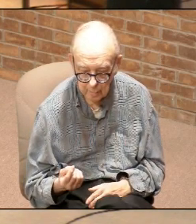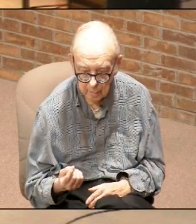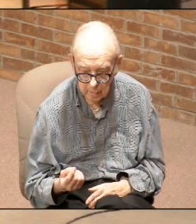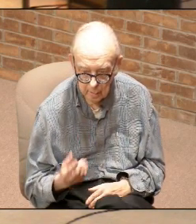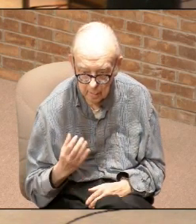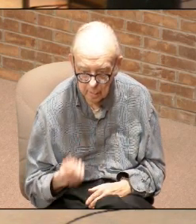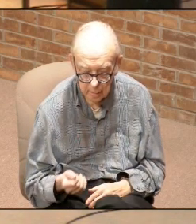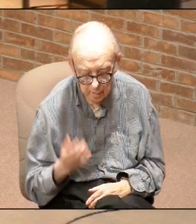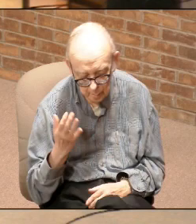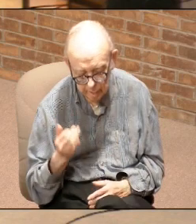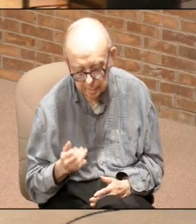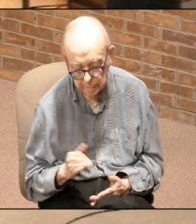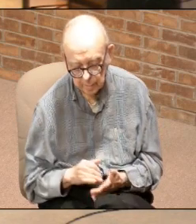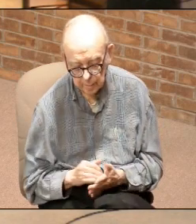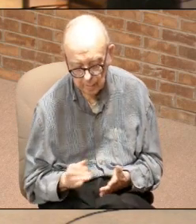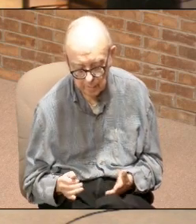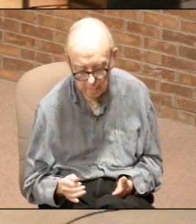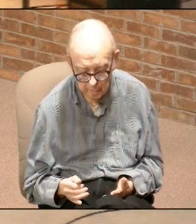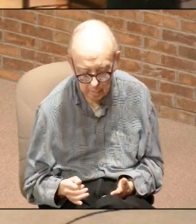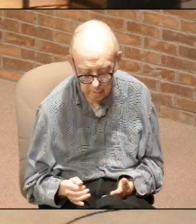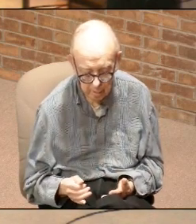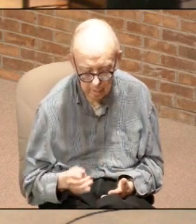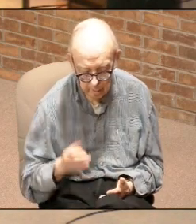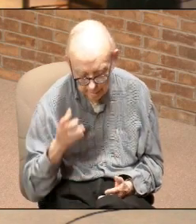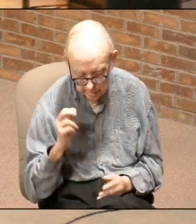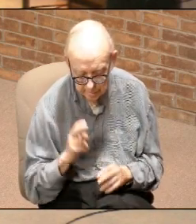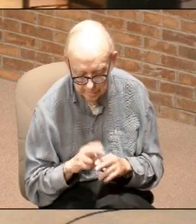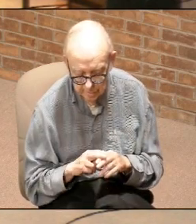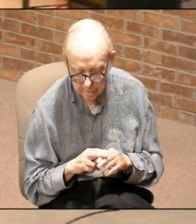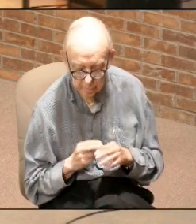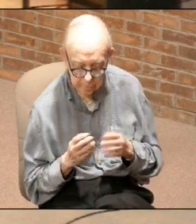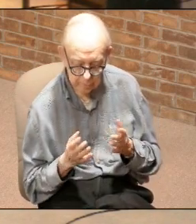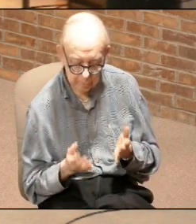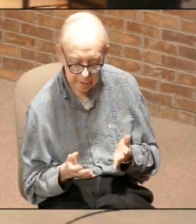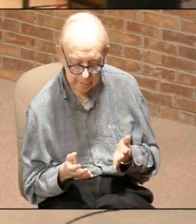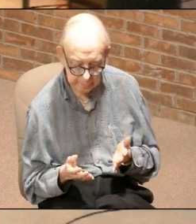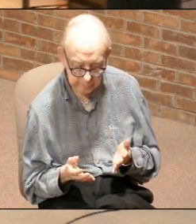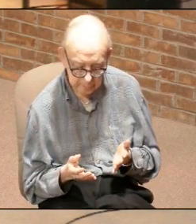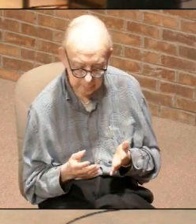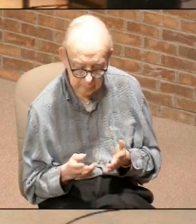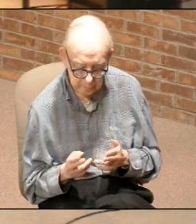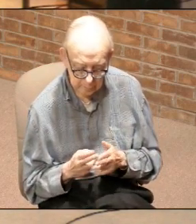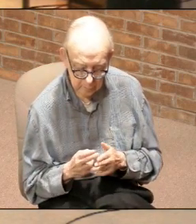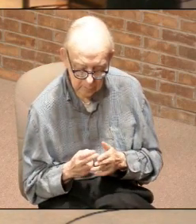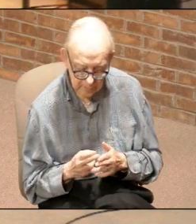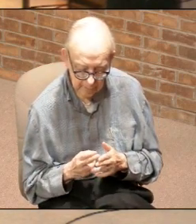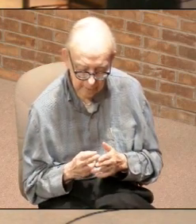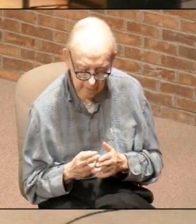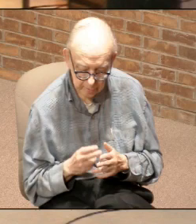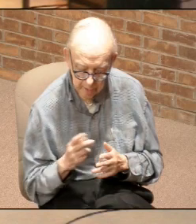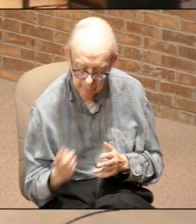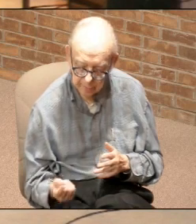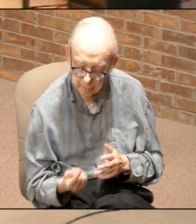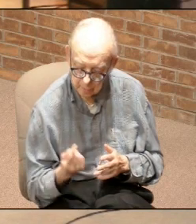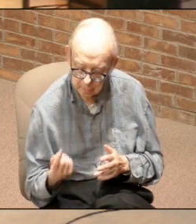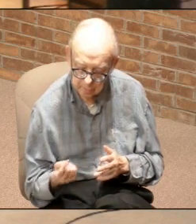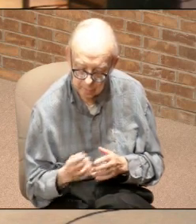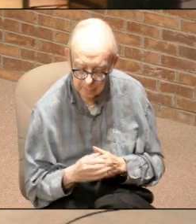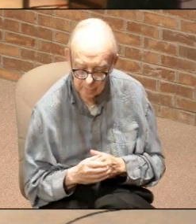because you know what he does he's sitting there waiting as soon as you get out there by yourself